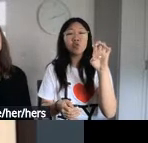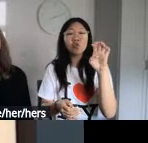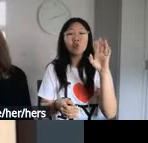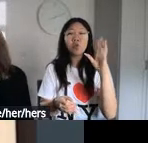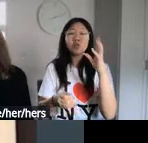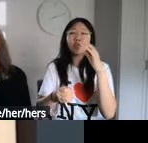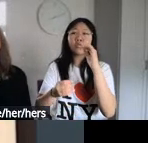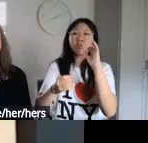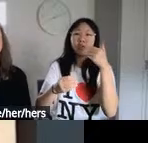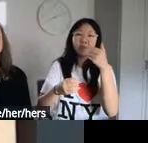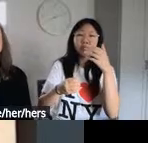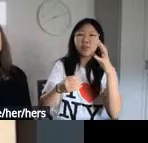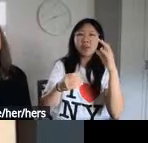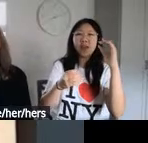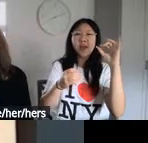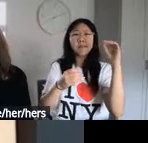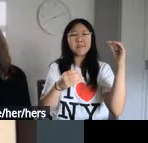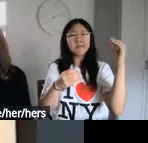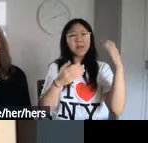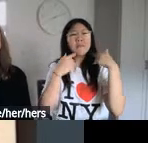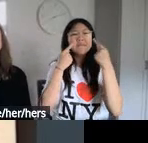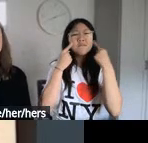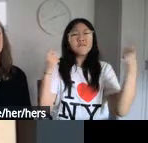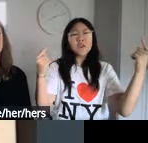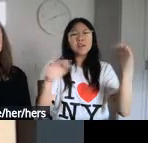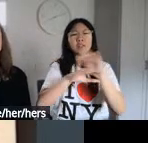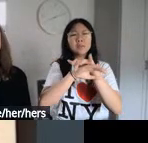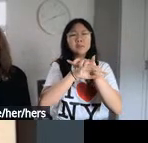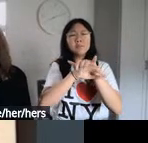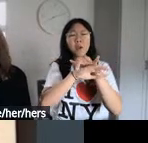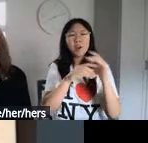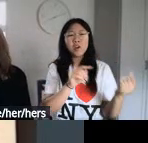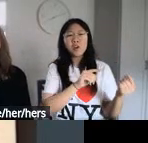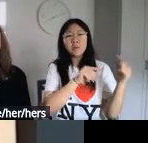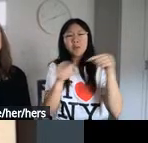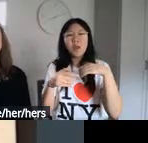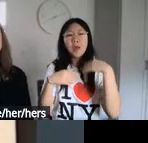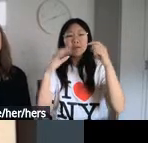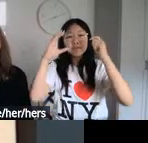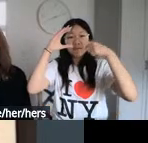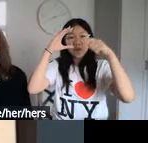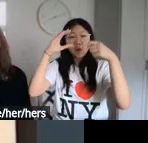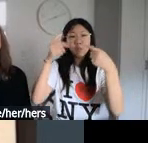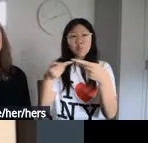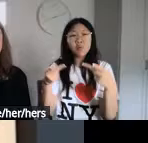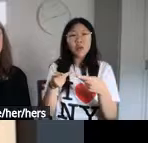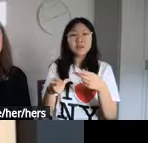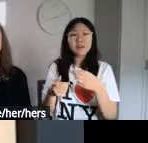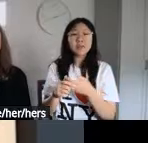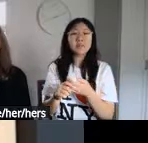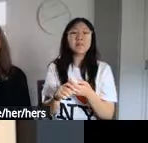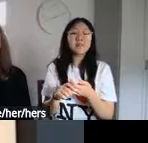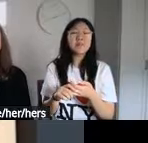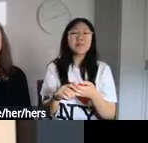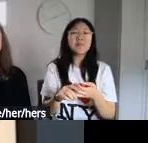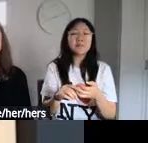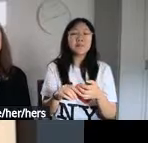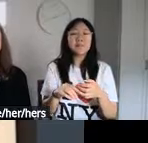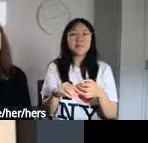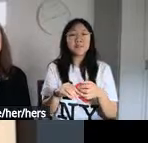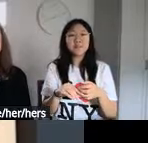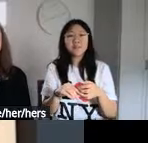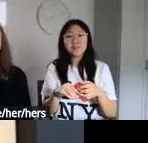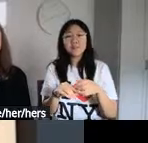also went to a pizza place, and it was a very famous spider. There,